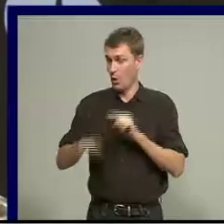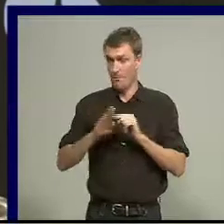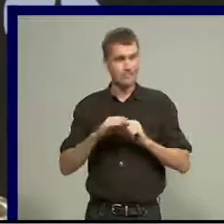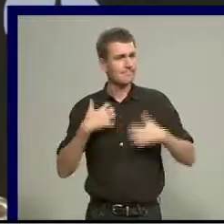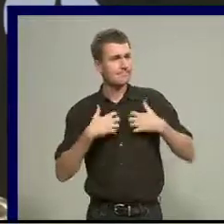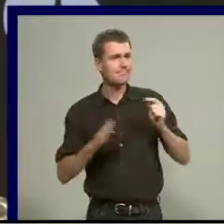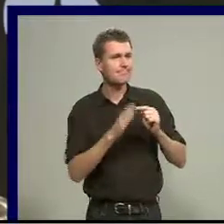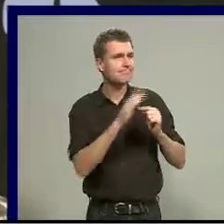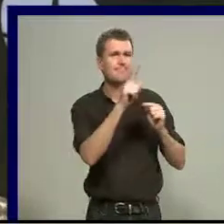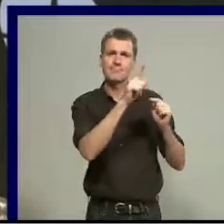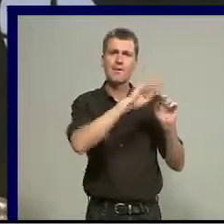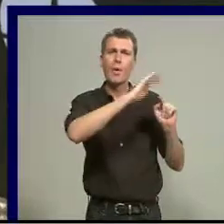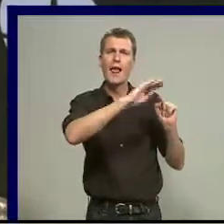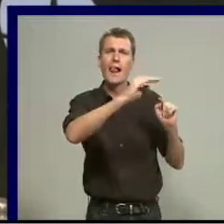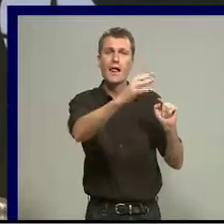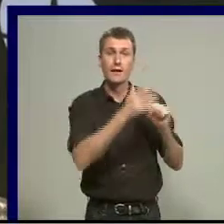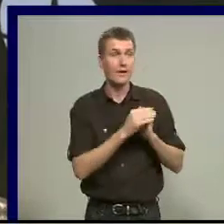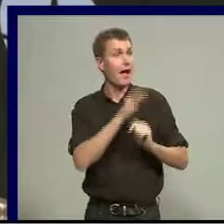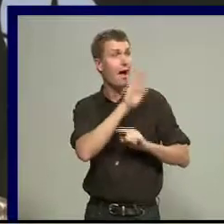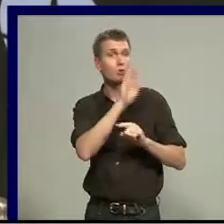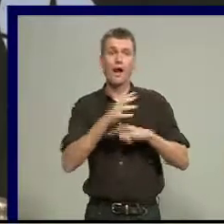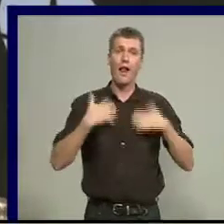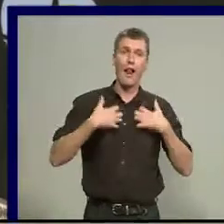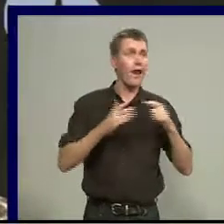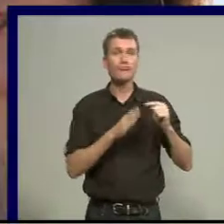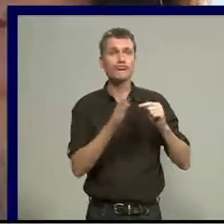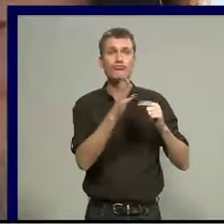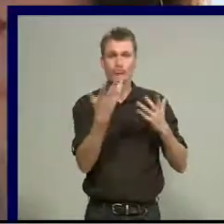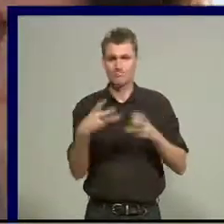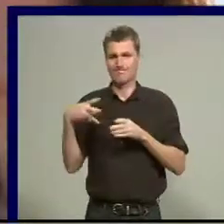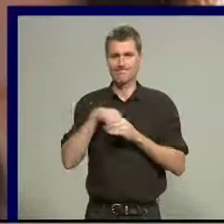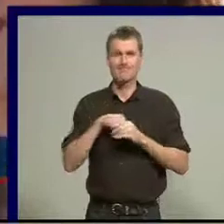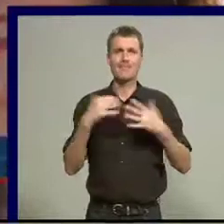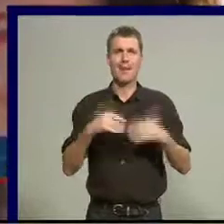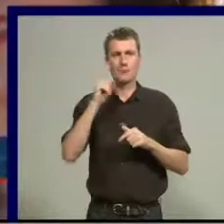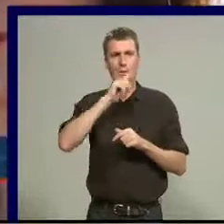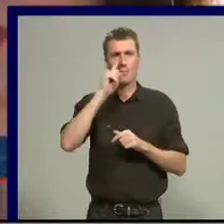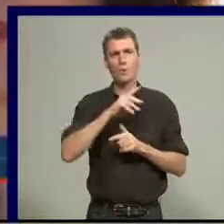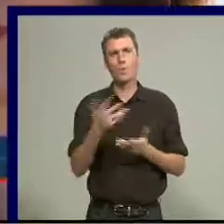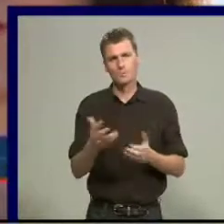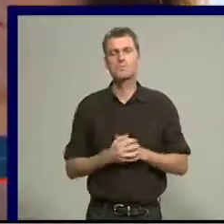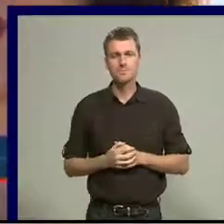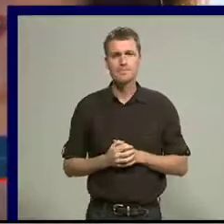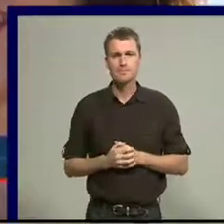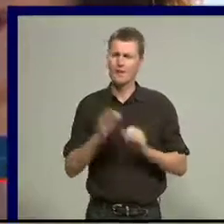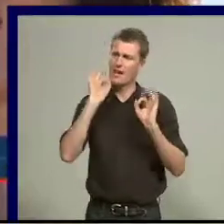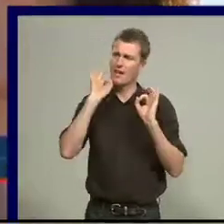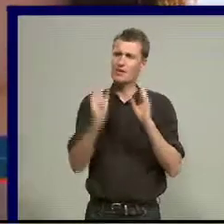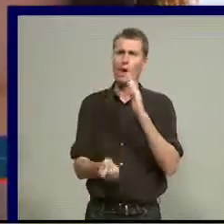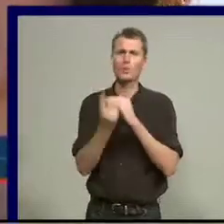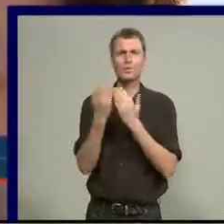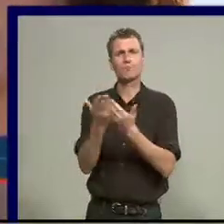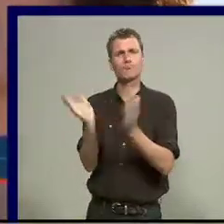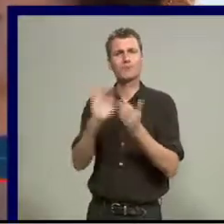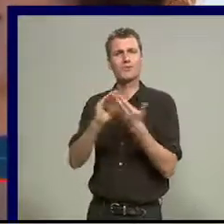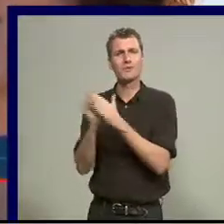and says getting out in the outdoors is part of Cantabrians' DNA. This is a fantastic opportunity for the community.